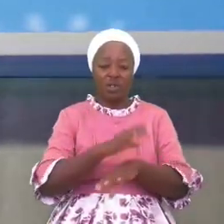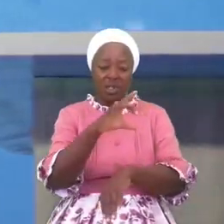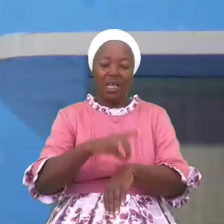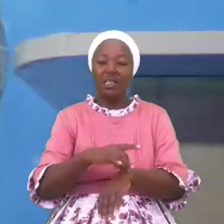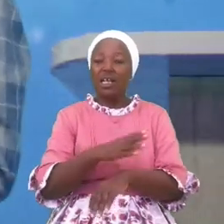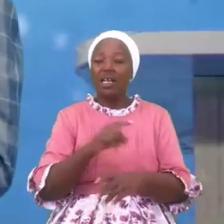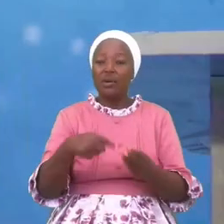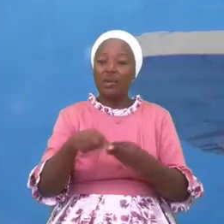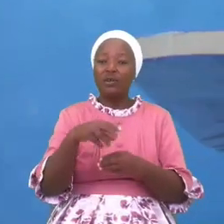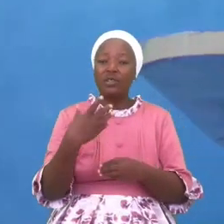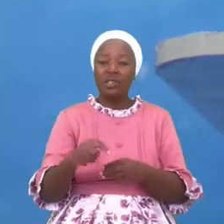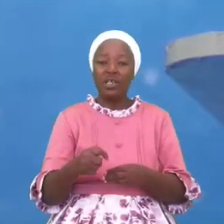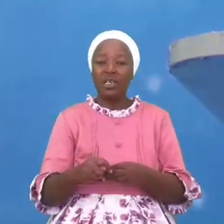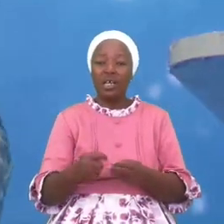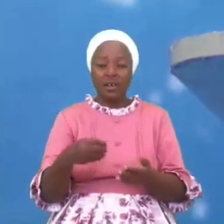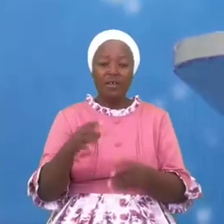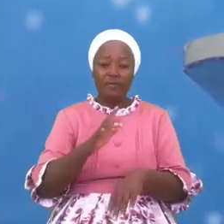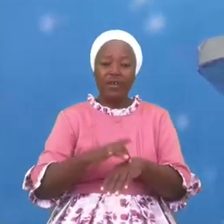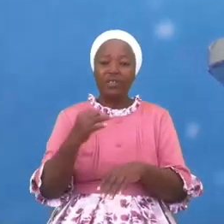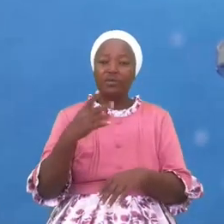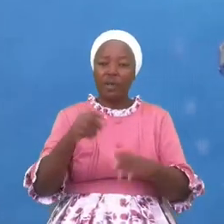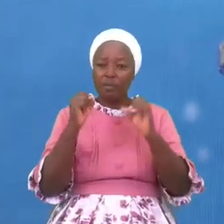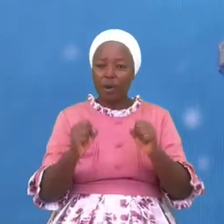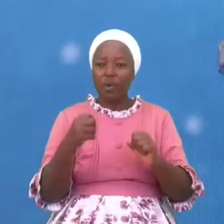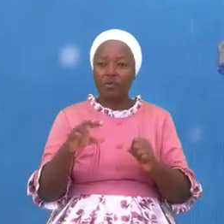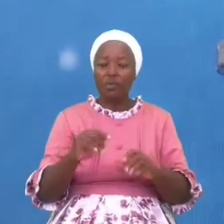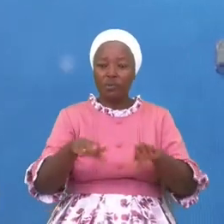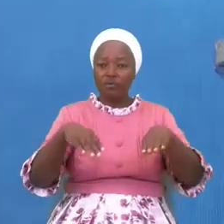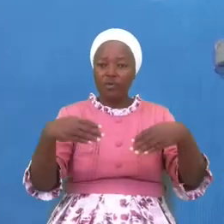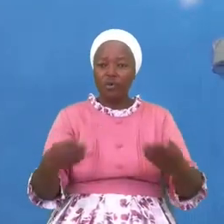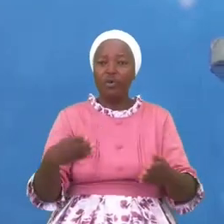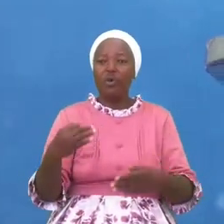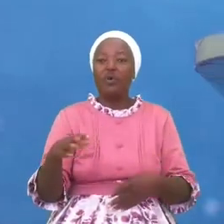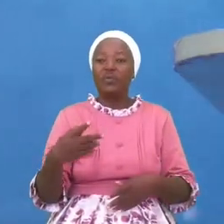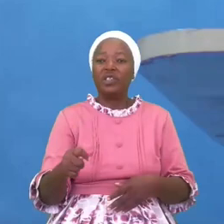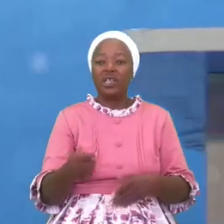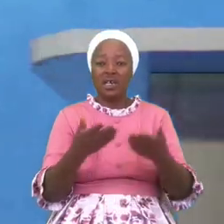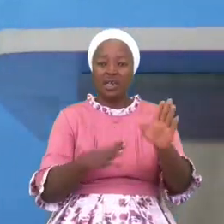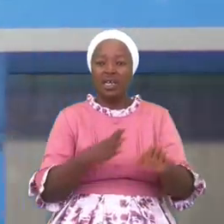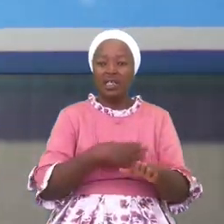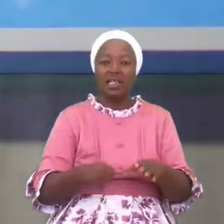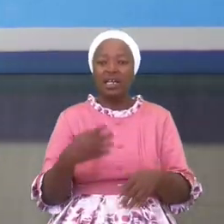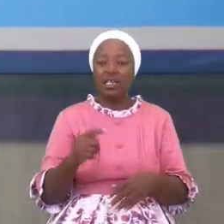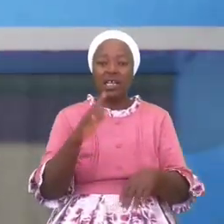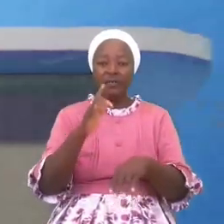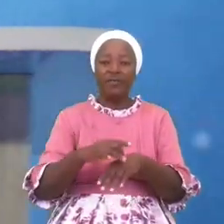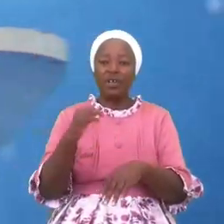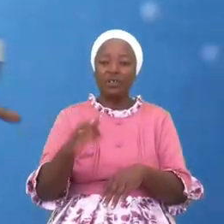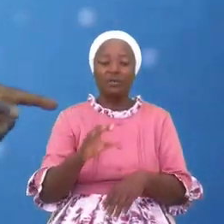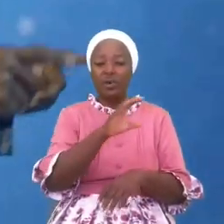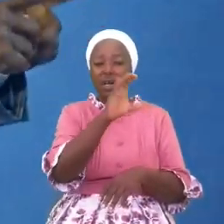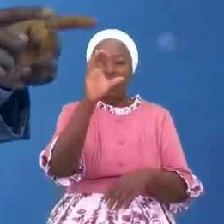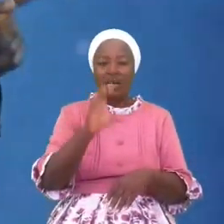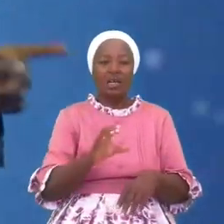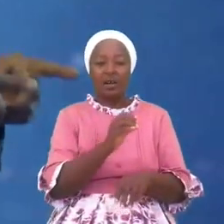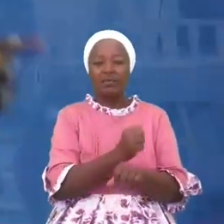the provision of the death and the effect of Calvary. Isaiah has a lot to tell us